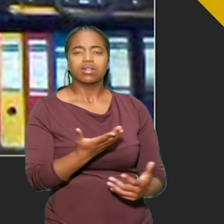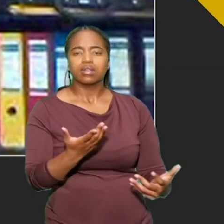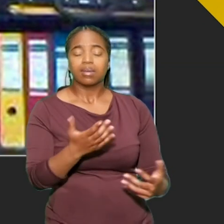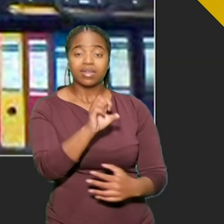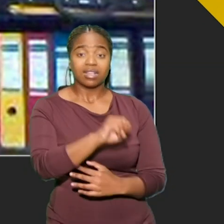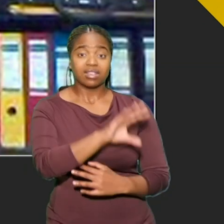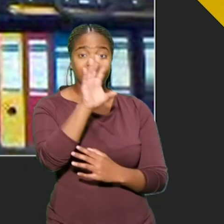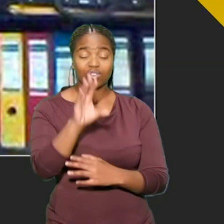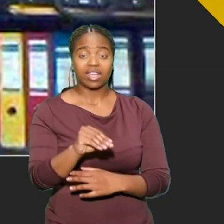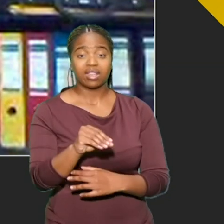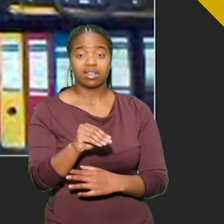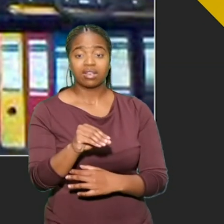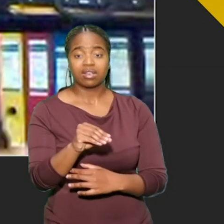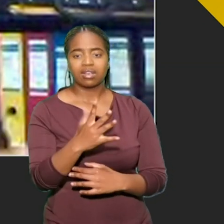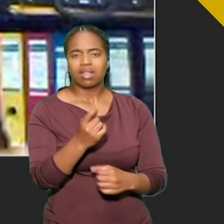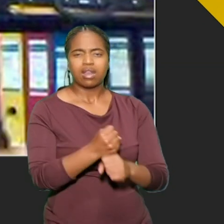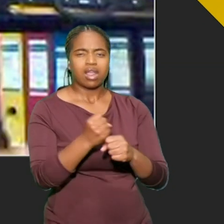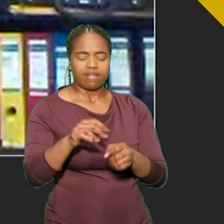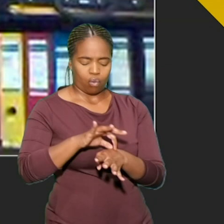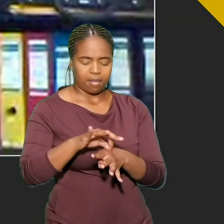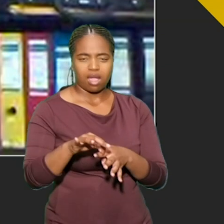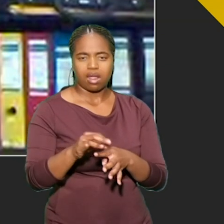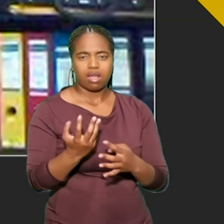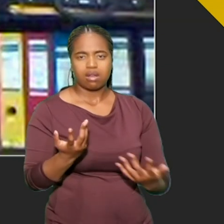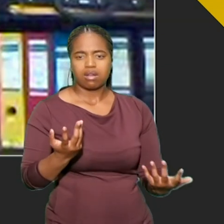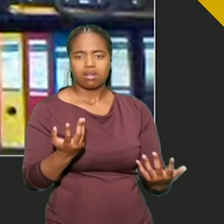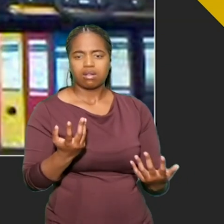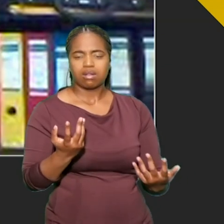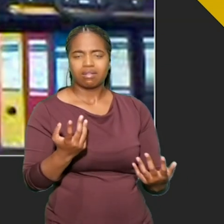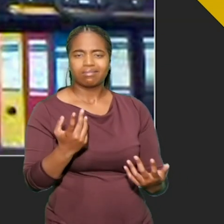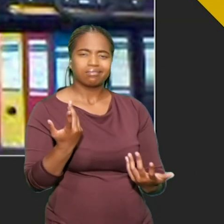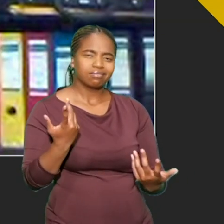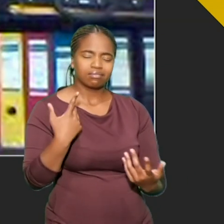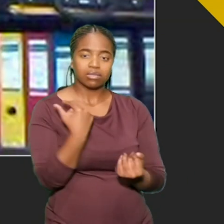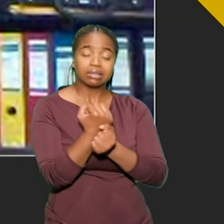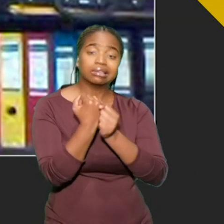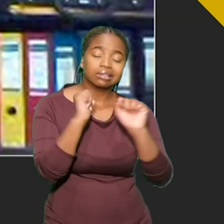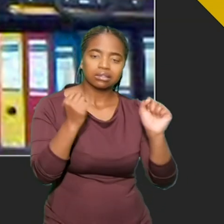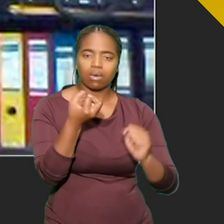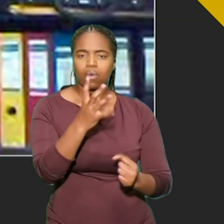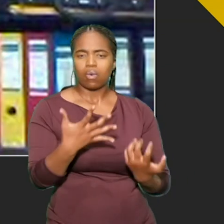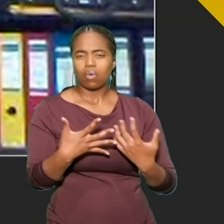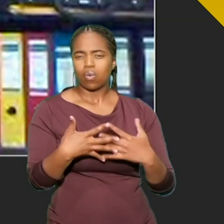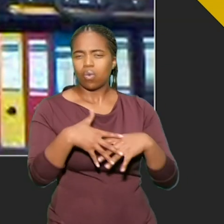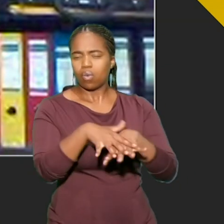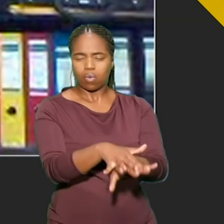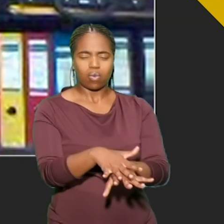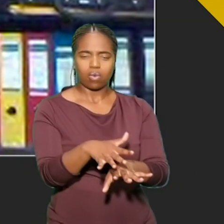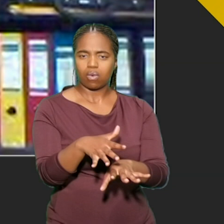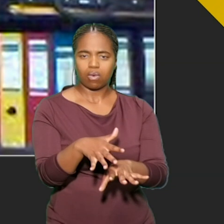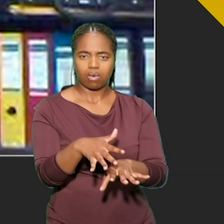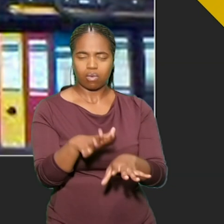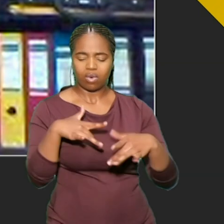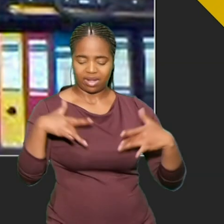cities were really never planned to be integrated or inclusive and were never planned to have